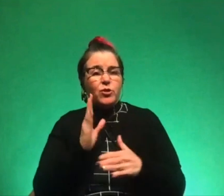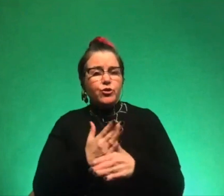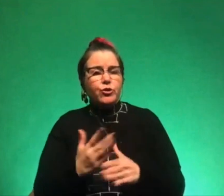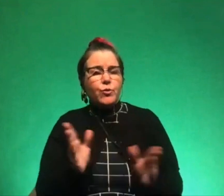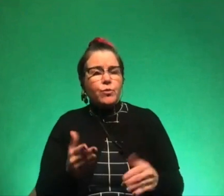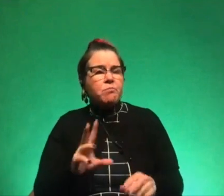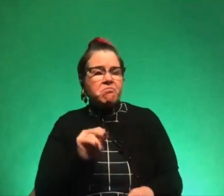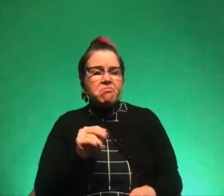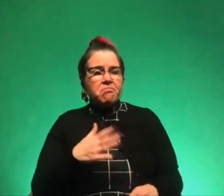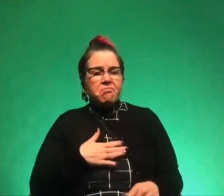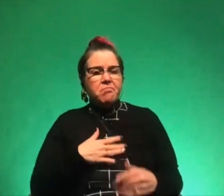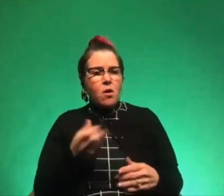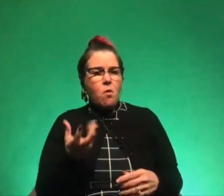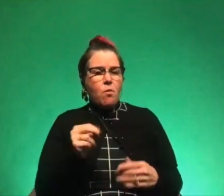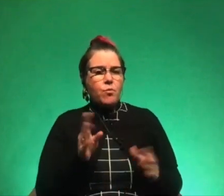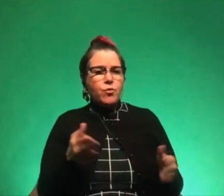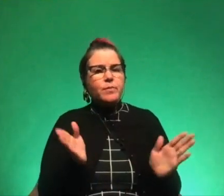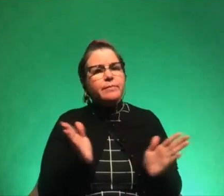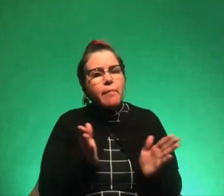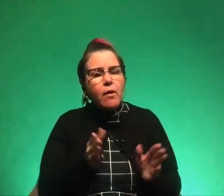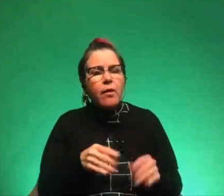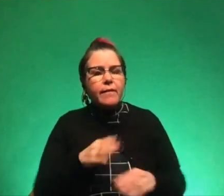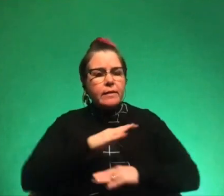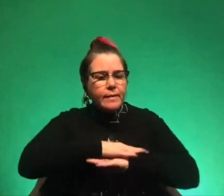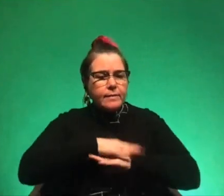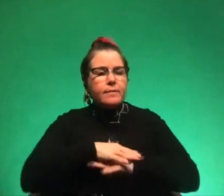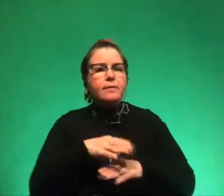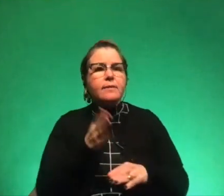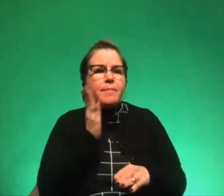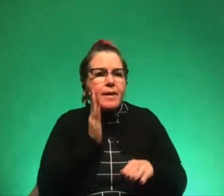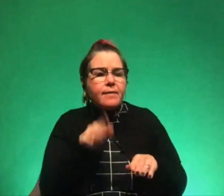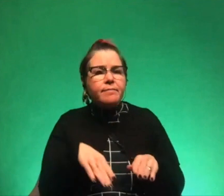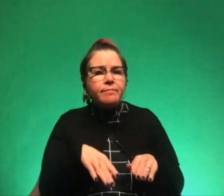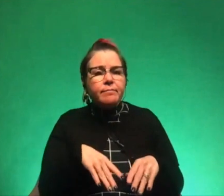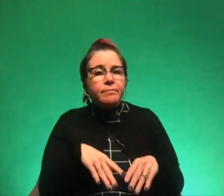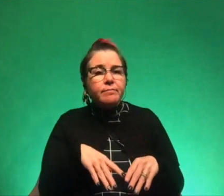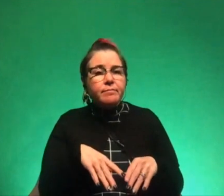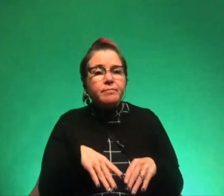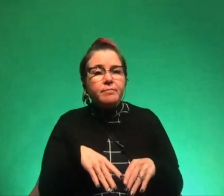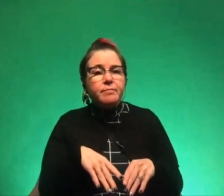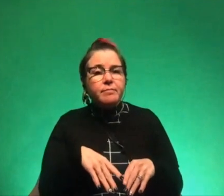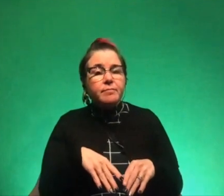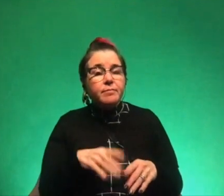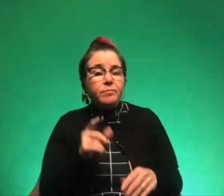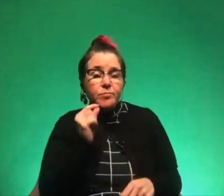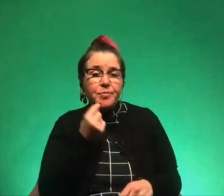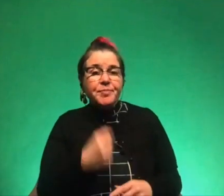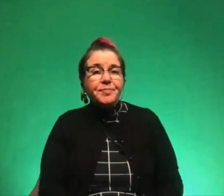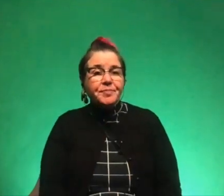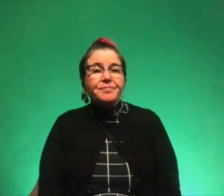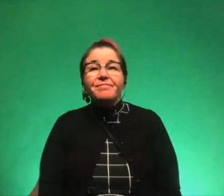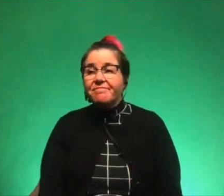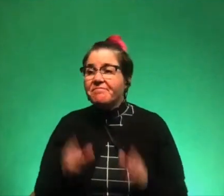we get our own room. It's quite small. You just have a little desk and a little bed. But yeah, it's pretty neat. Yeah.